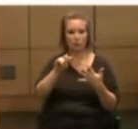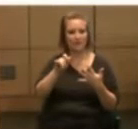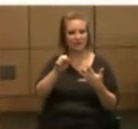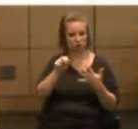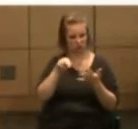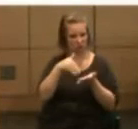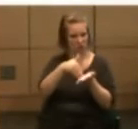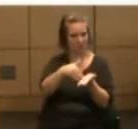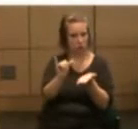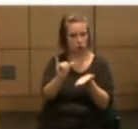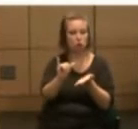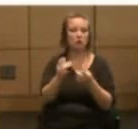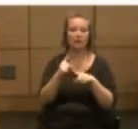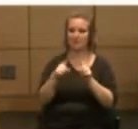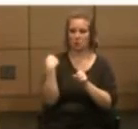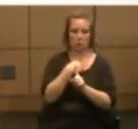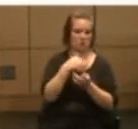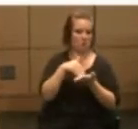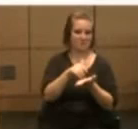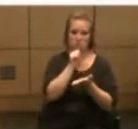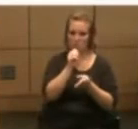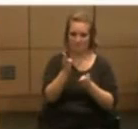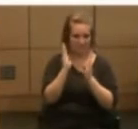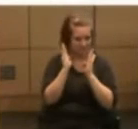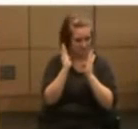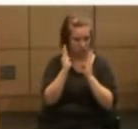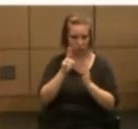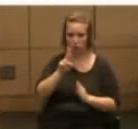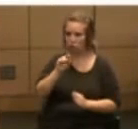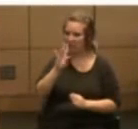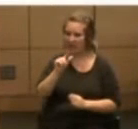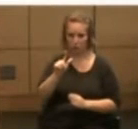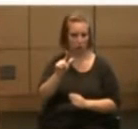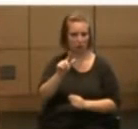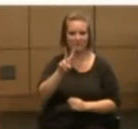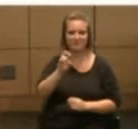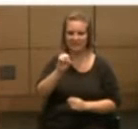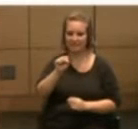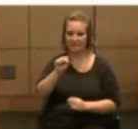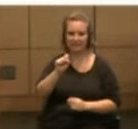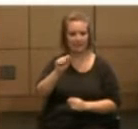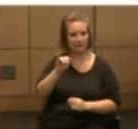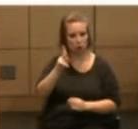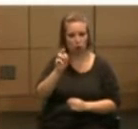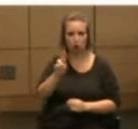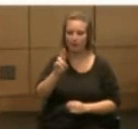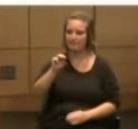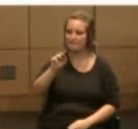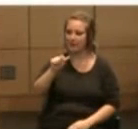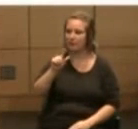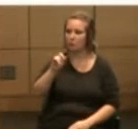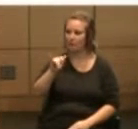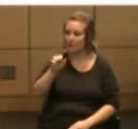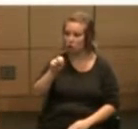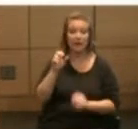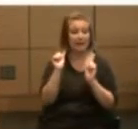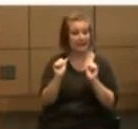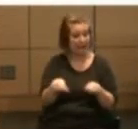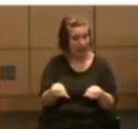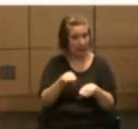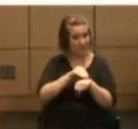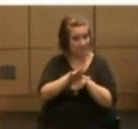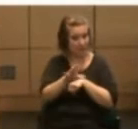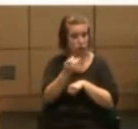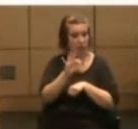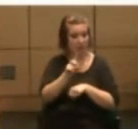although we often don't pay attention to a unilateral vestibular malformation, they can have implications on a